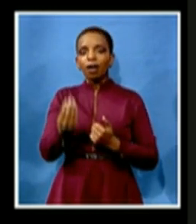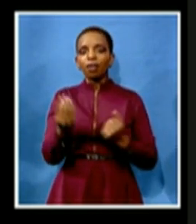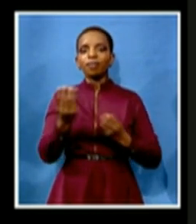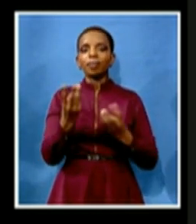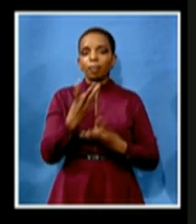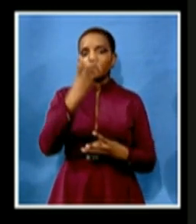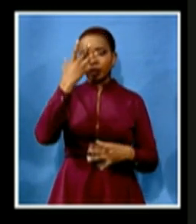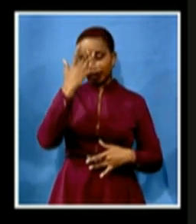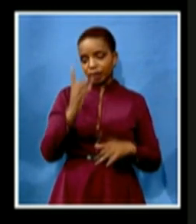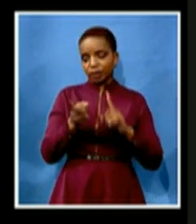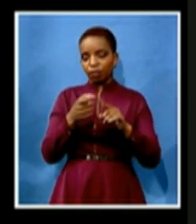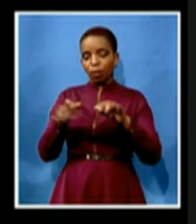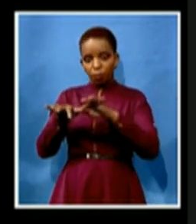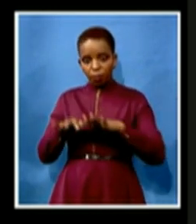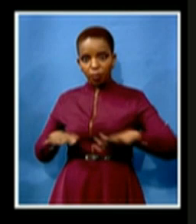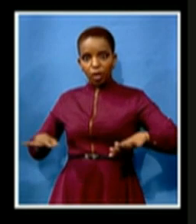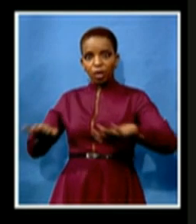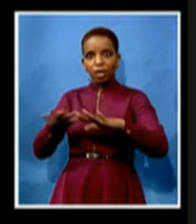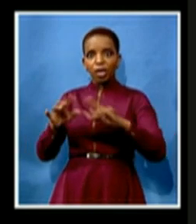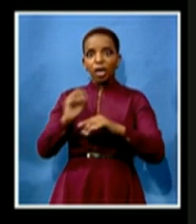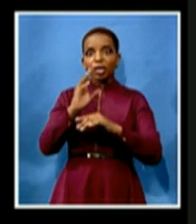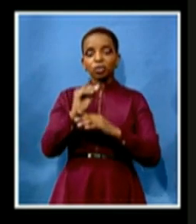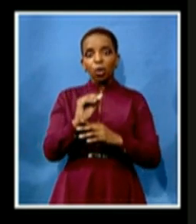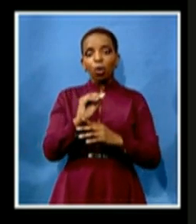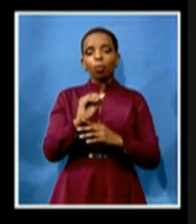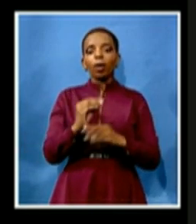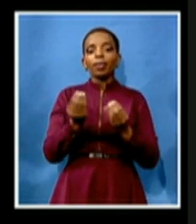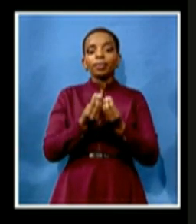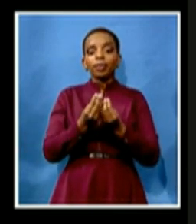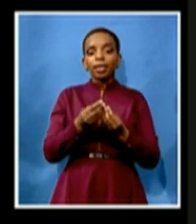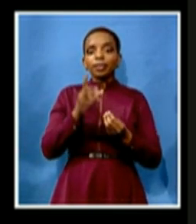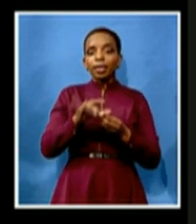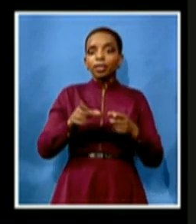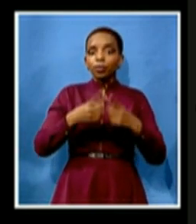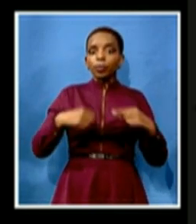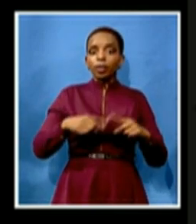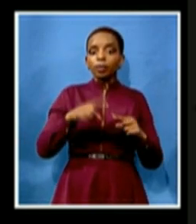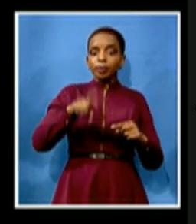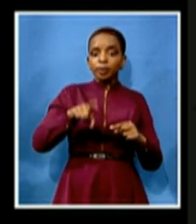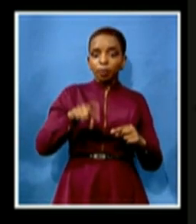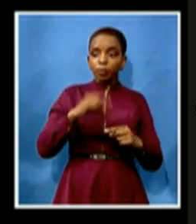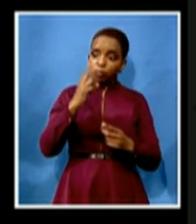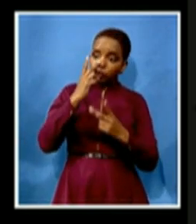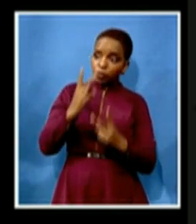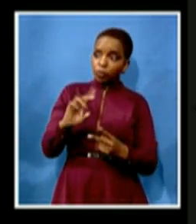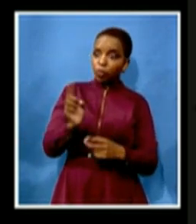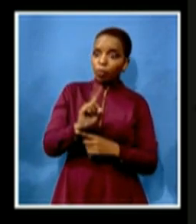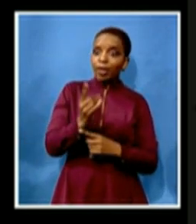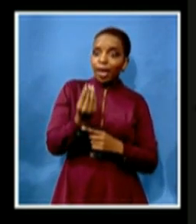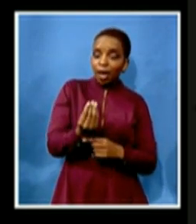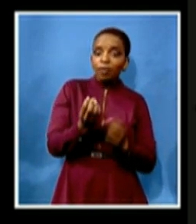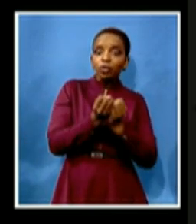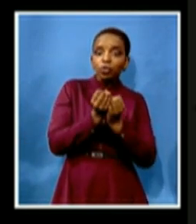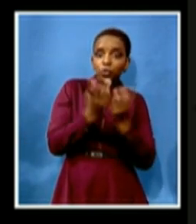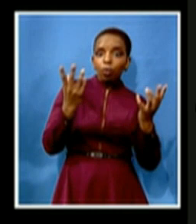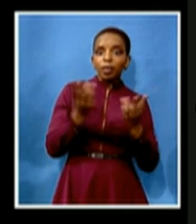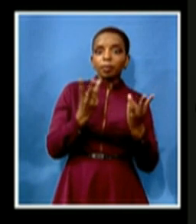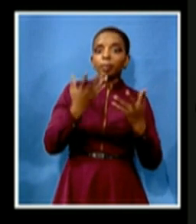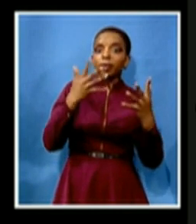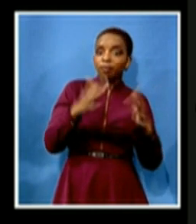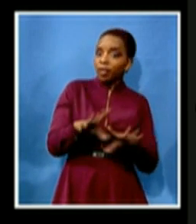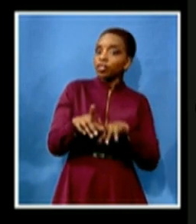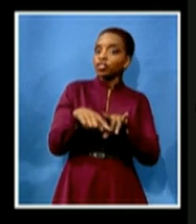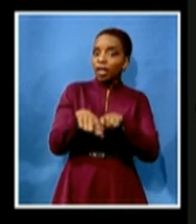for was that. But secondly, there are lots of asymptomatic people who have been tested. Those are the ones who are contacts, which